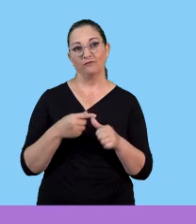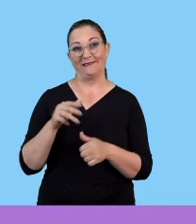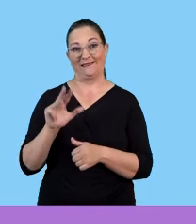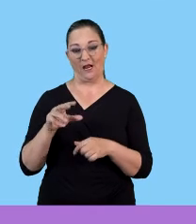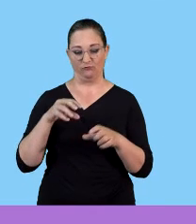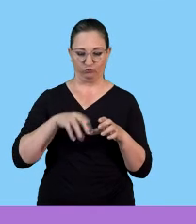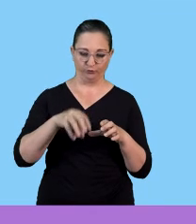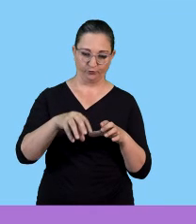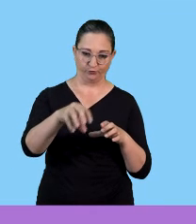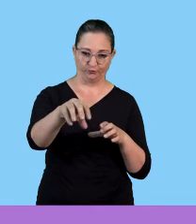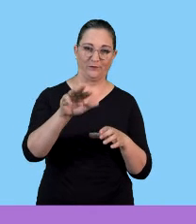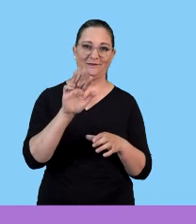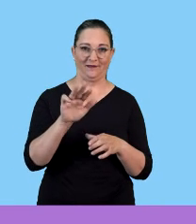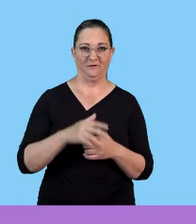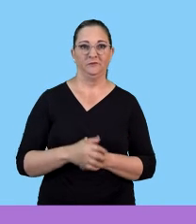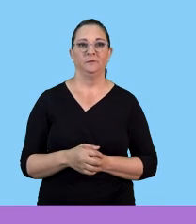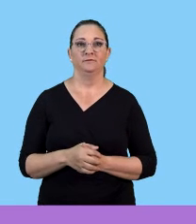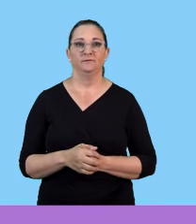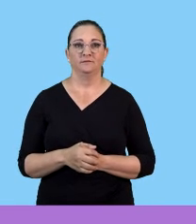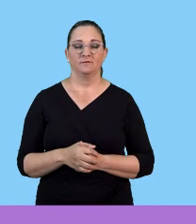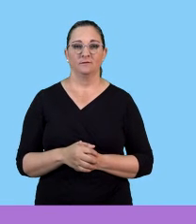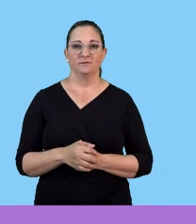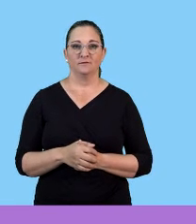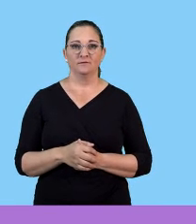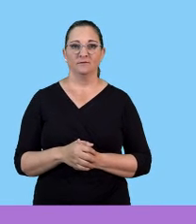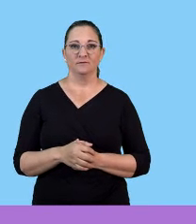me 9 boxes.